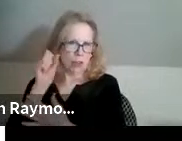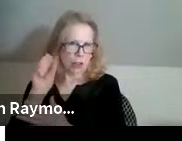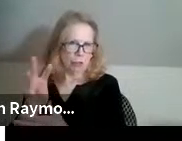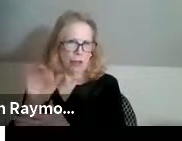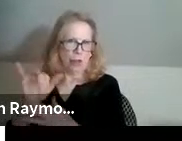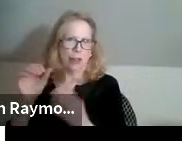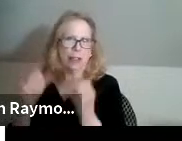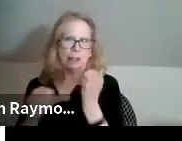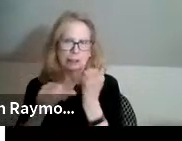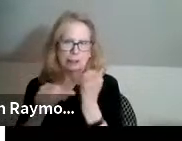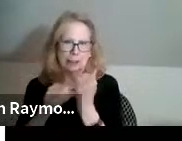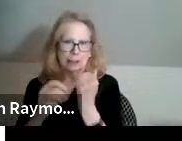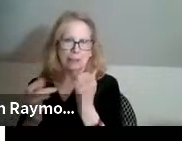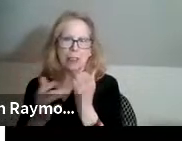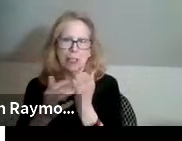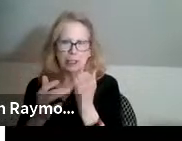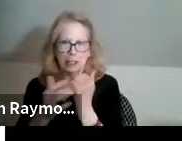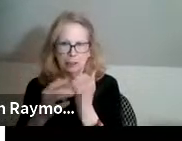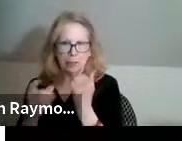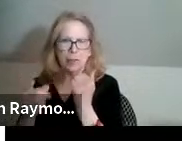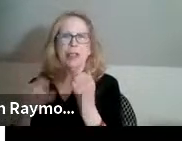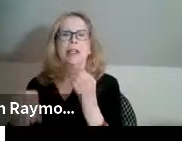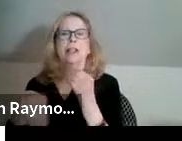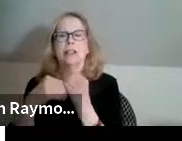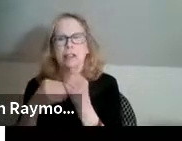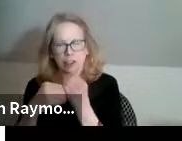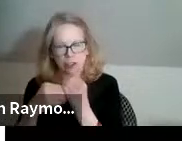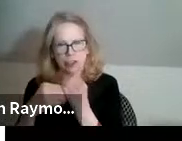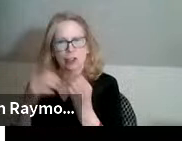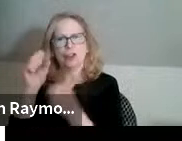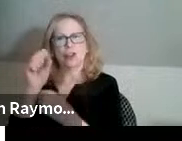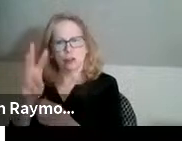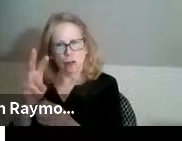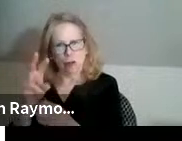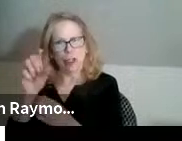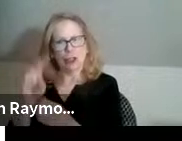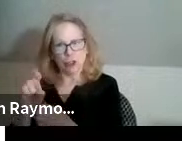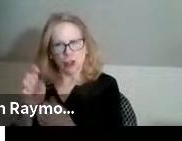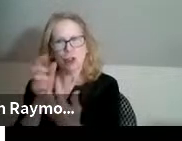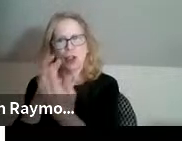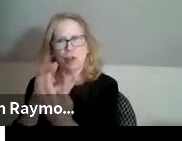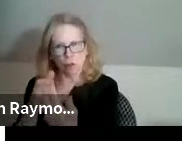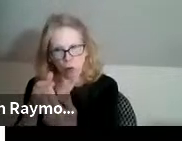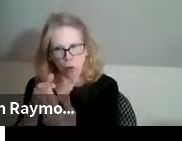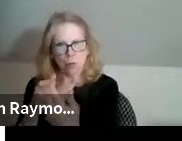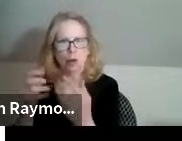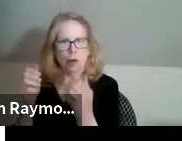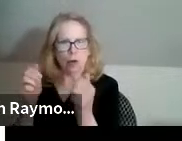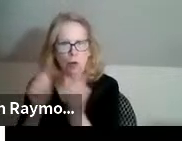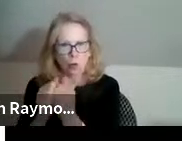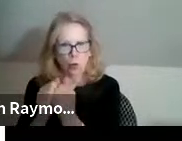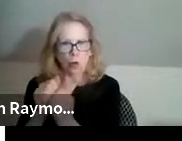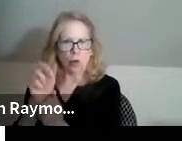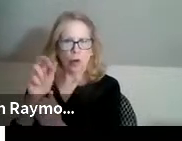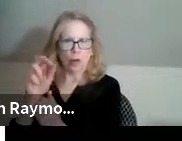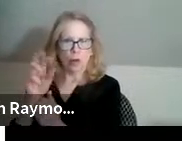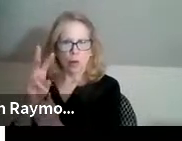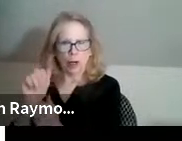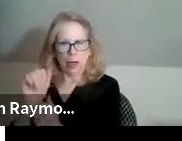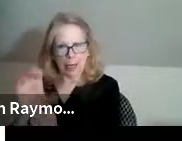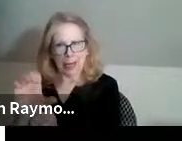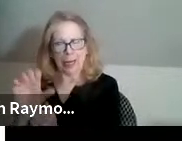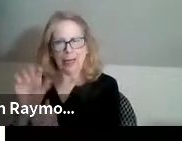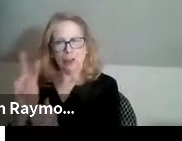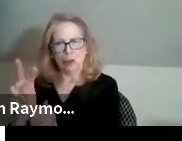assistive technology. In addition, software should conform with WCAG 2.0. It